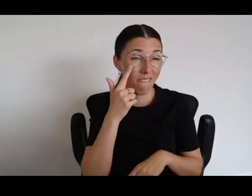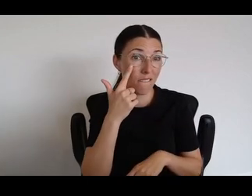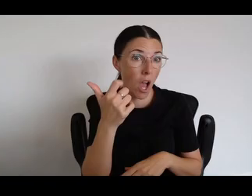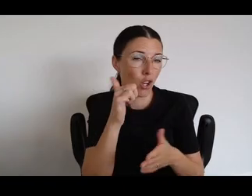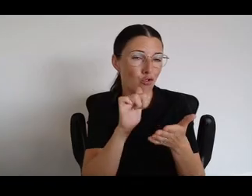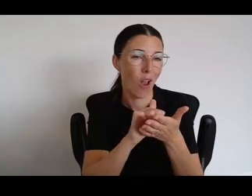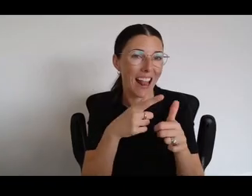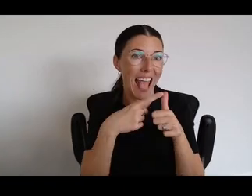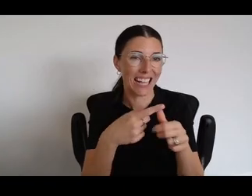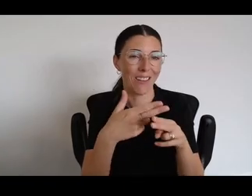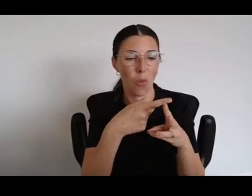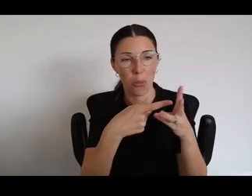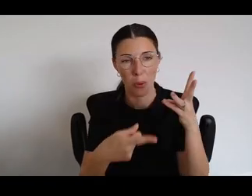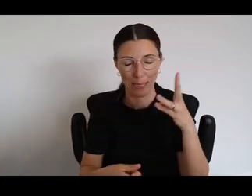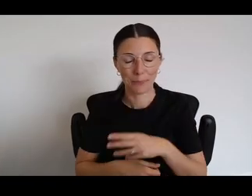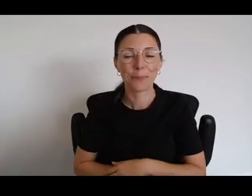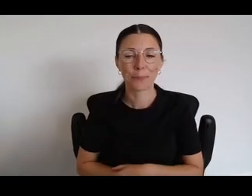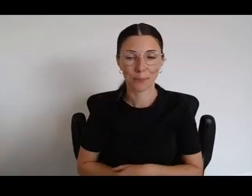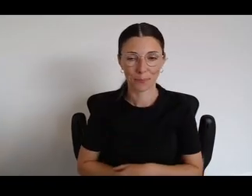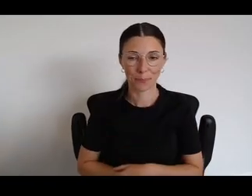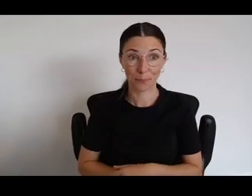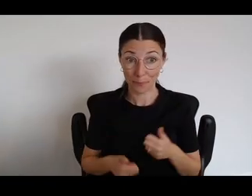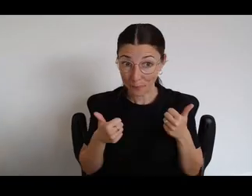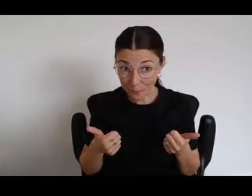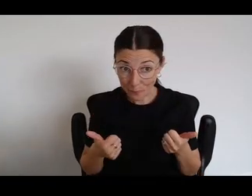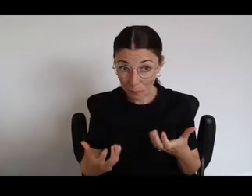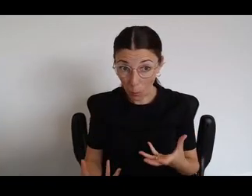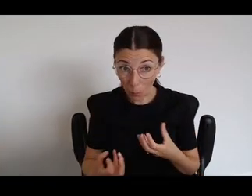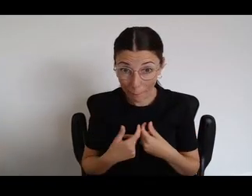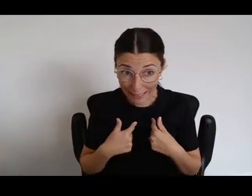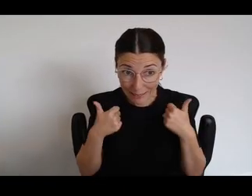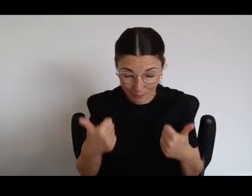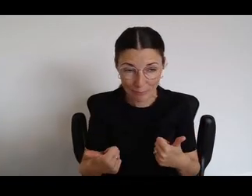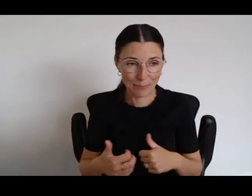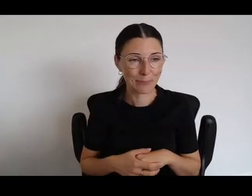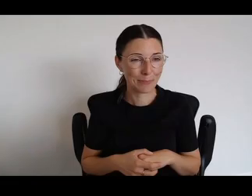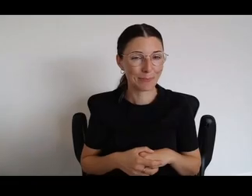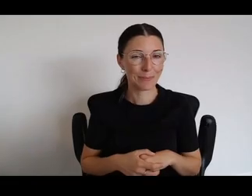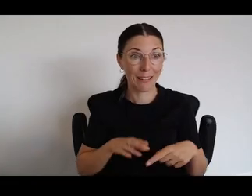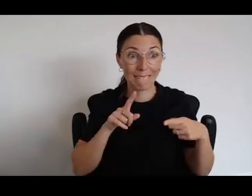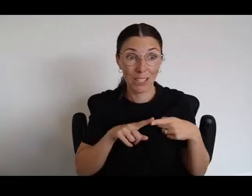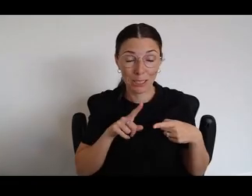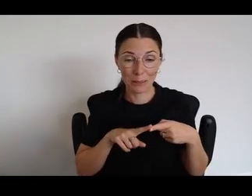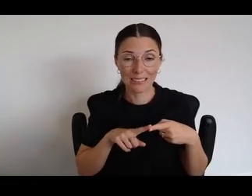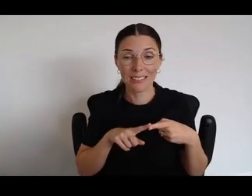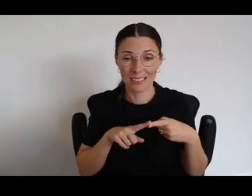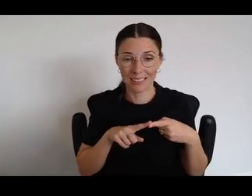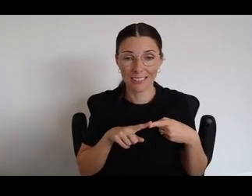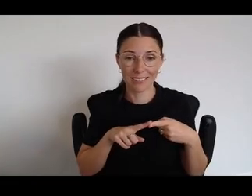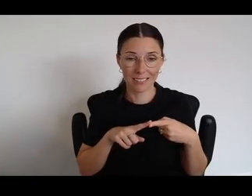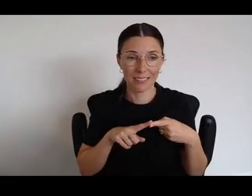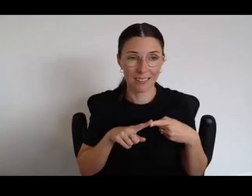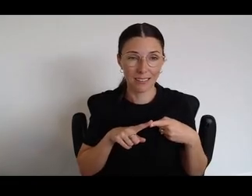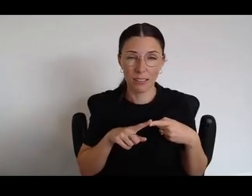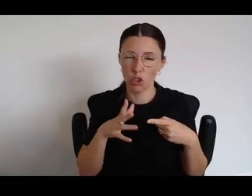3 questions easily. Okay? Are you with me? Yes, you are. Okay. So the first one is, and it's, you just need to tick the